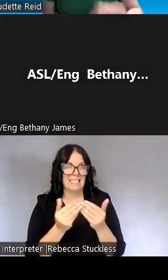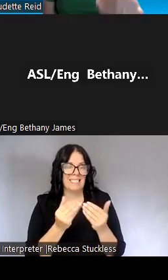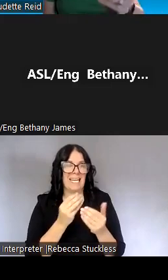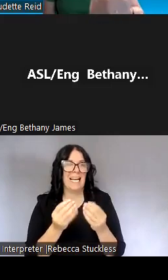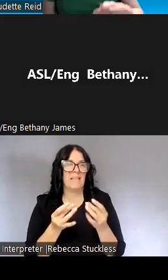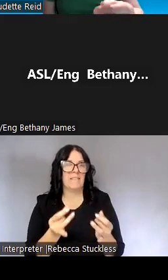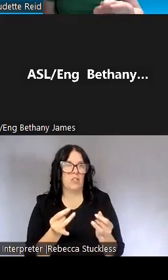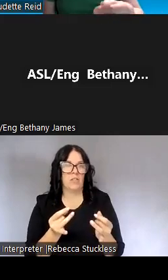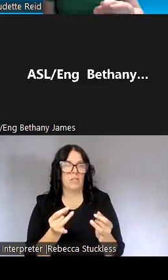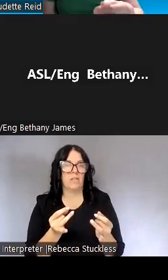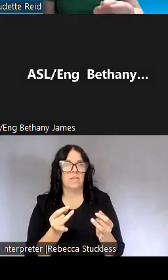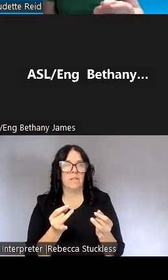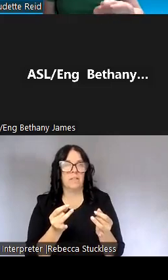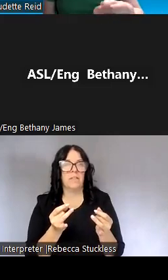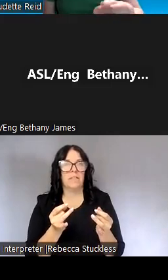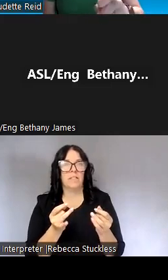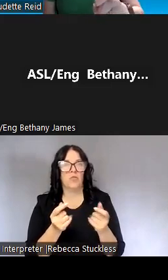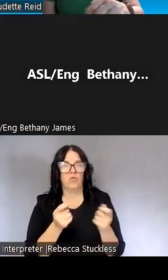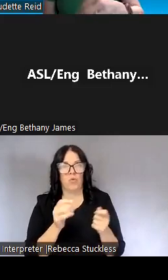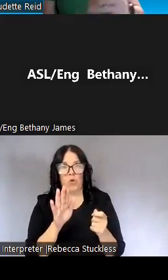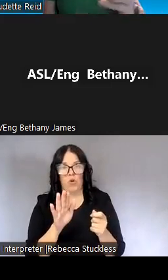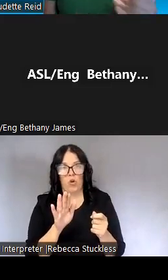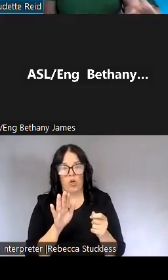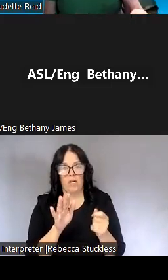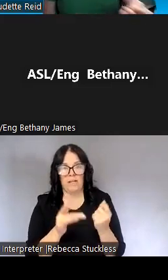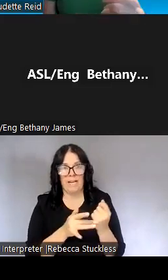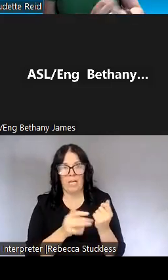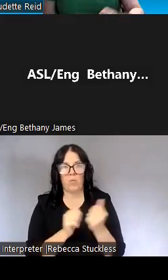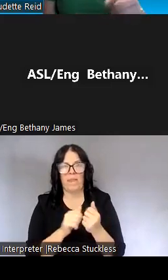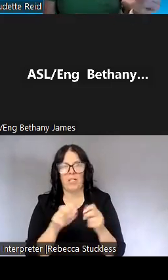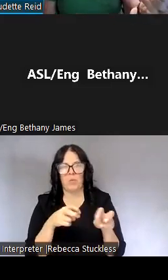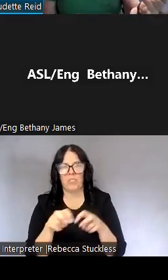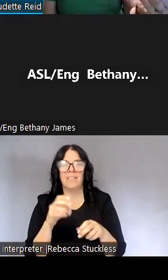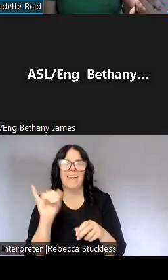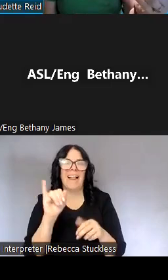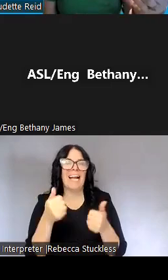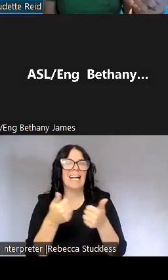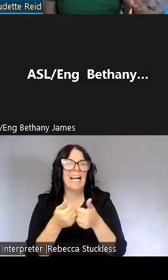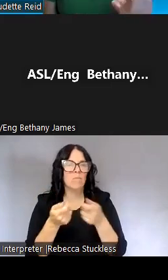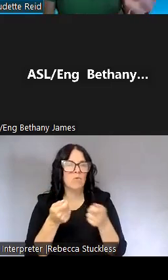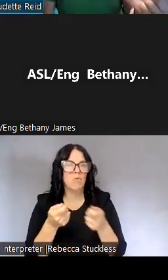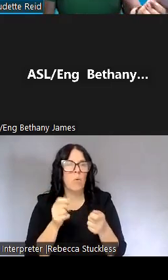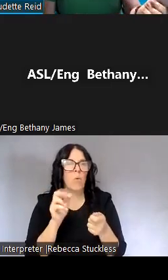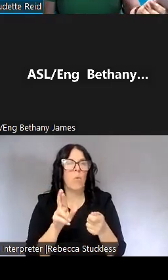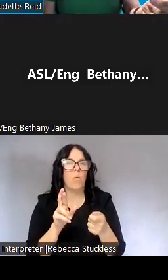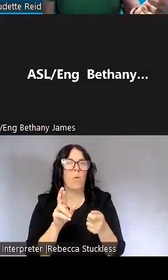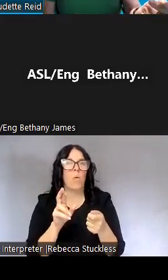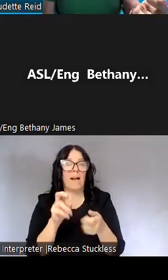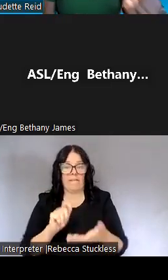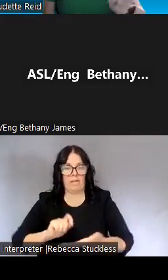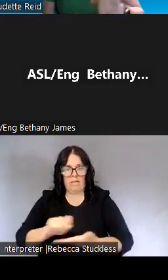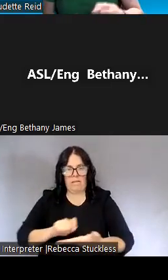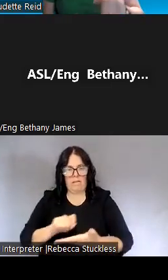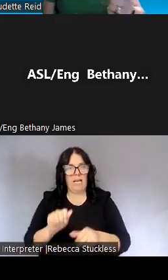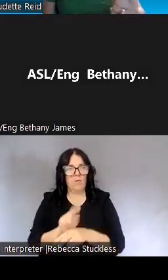of adapted switches. And these are like game controllers, or even with different